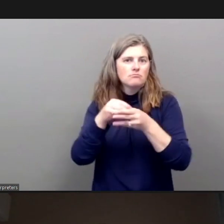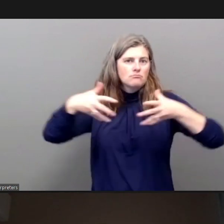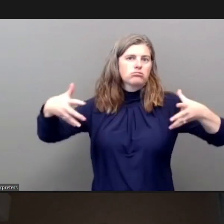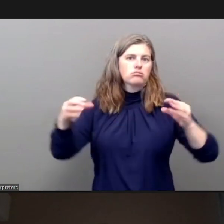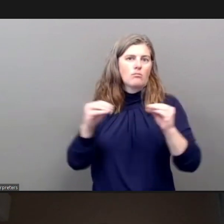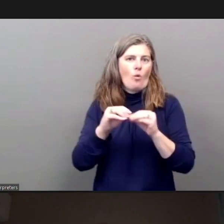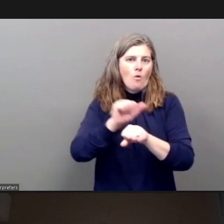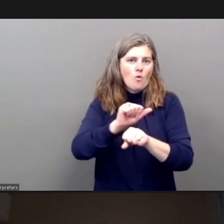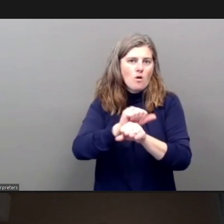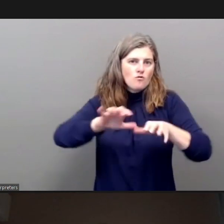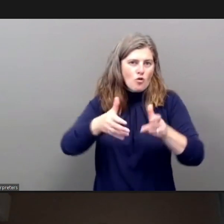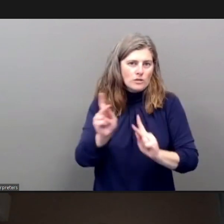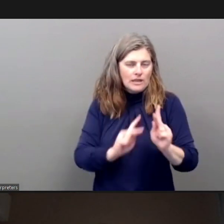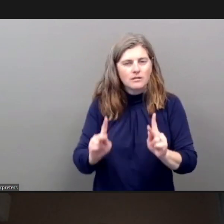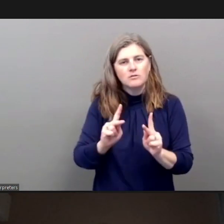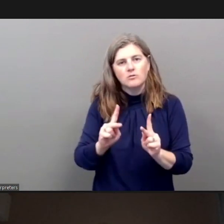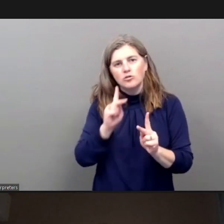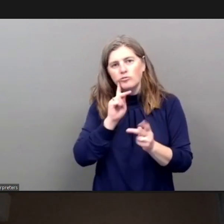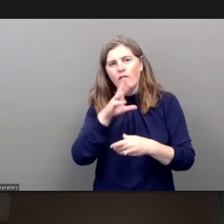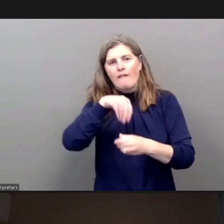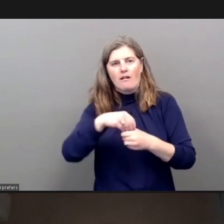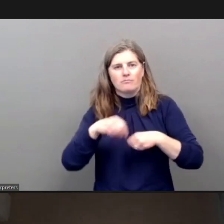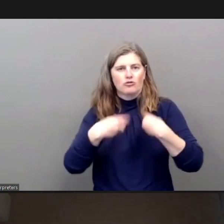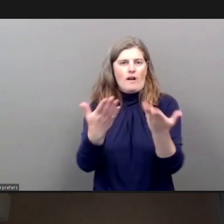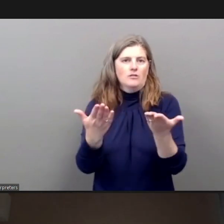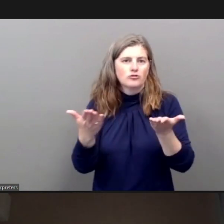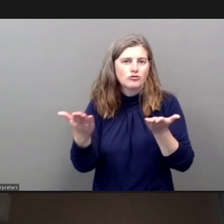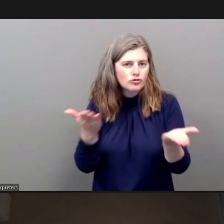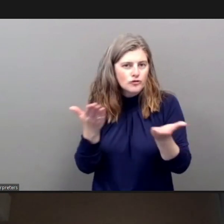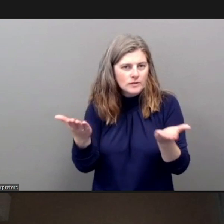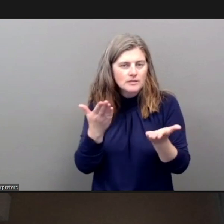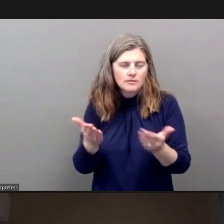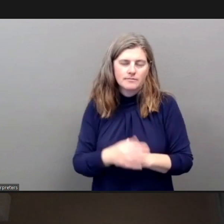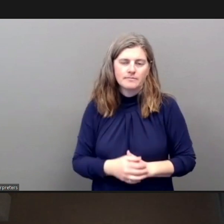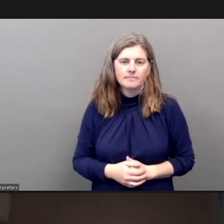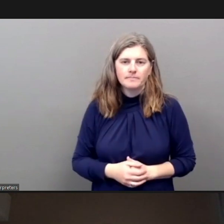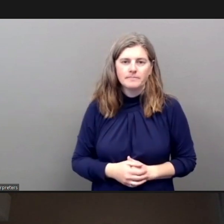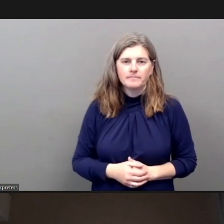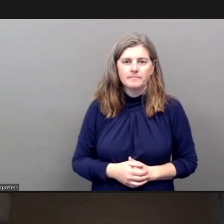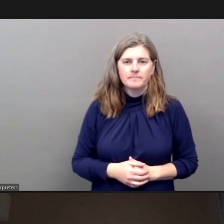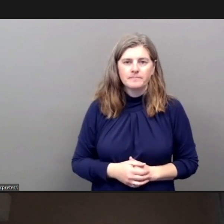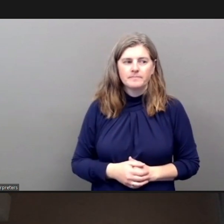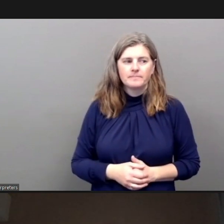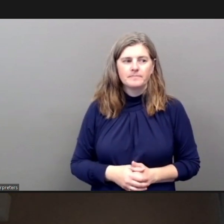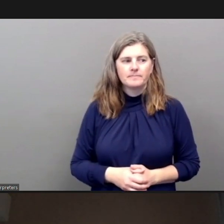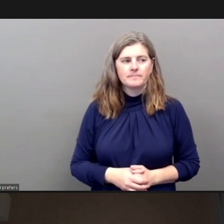the life of service that people who do healthcare actively choose.